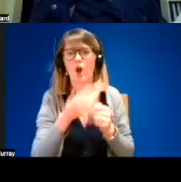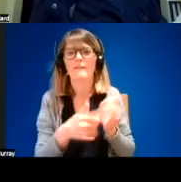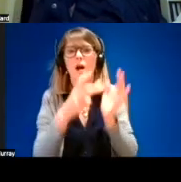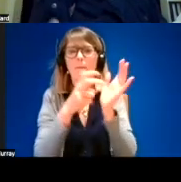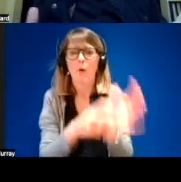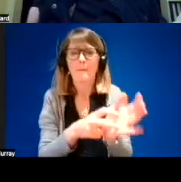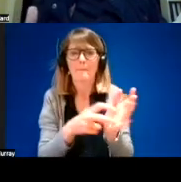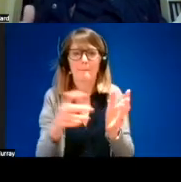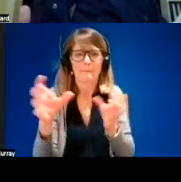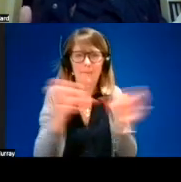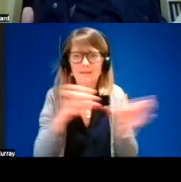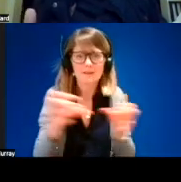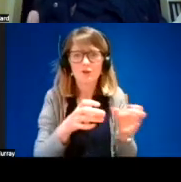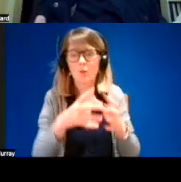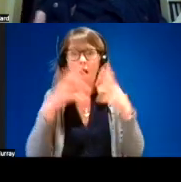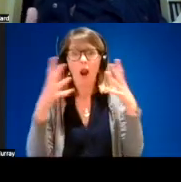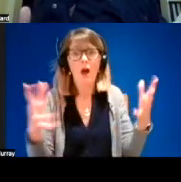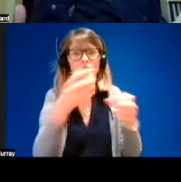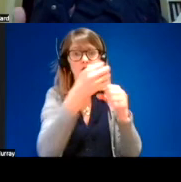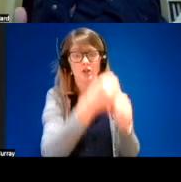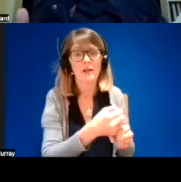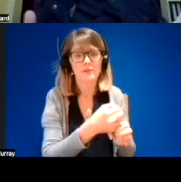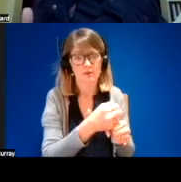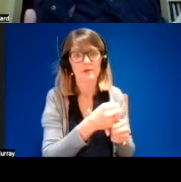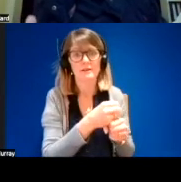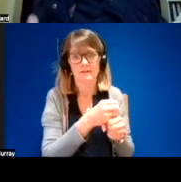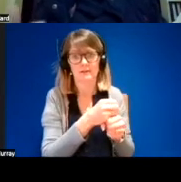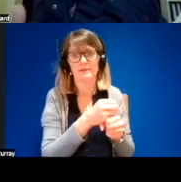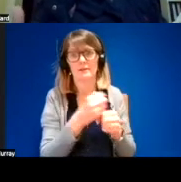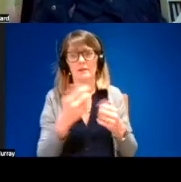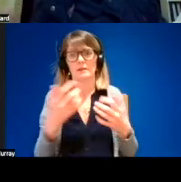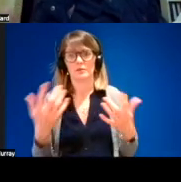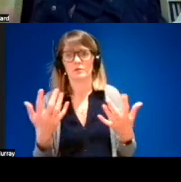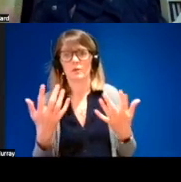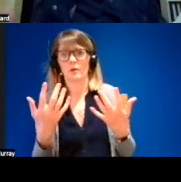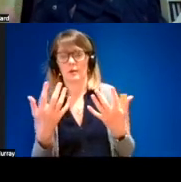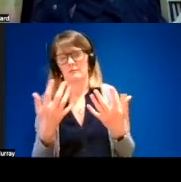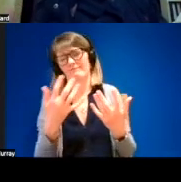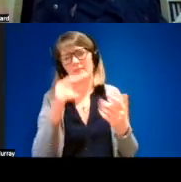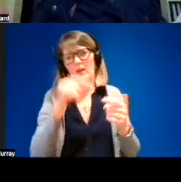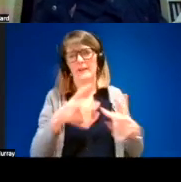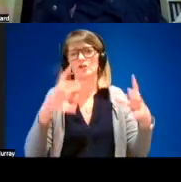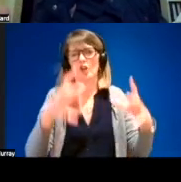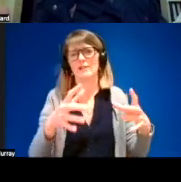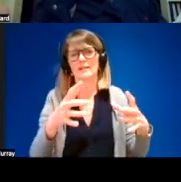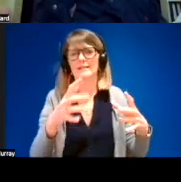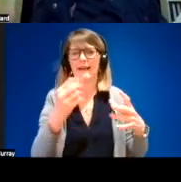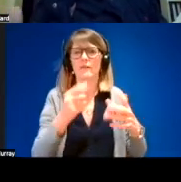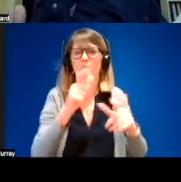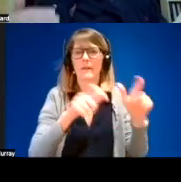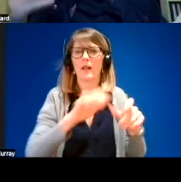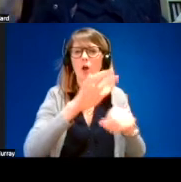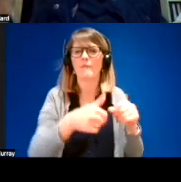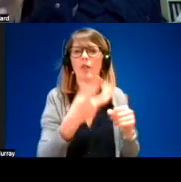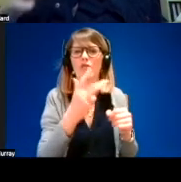churches, defined as those who have a usual Sunday attendance of over 350. Of course, there are very large churches that